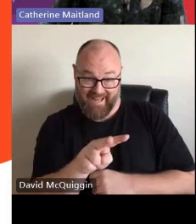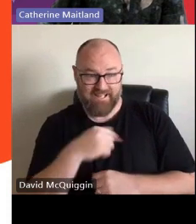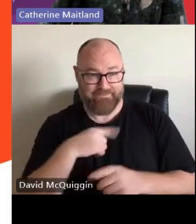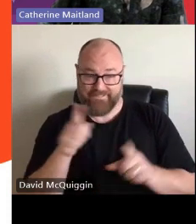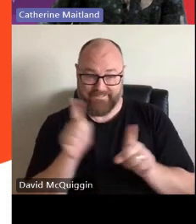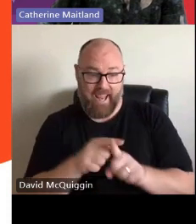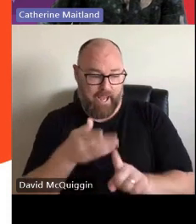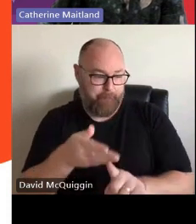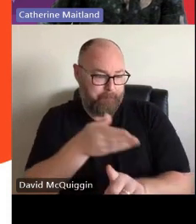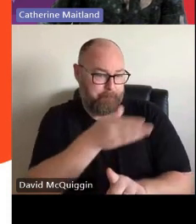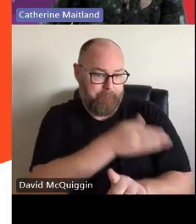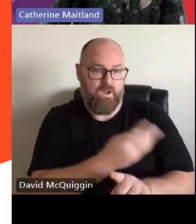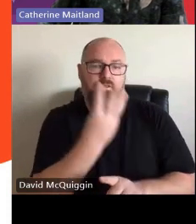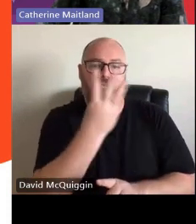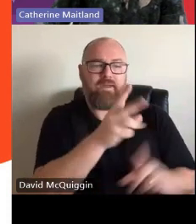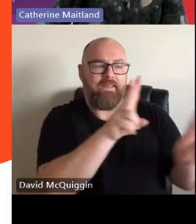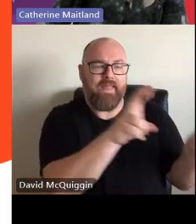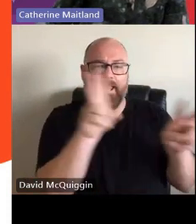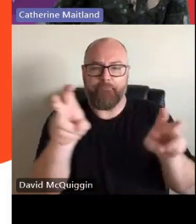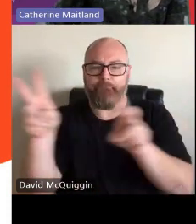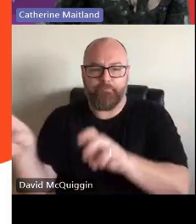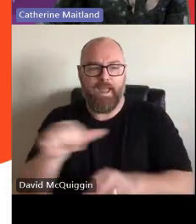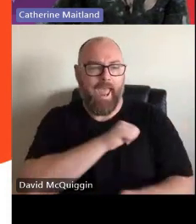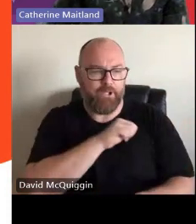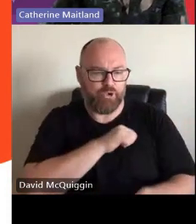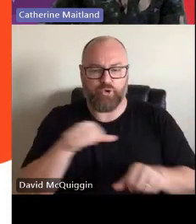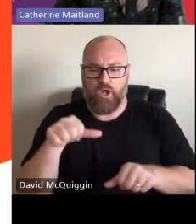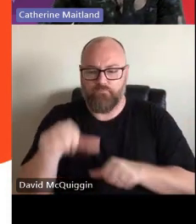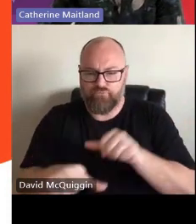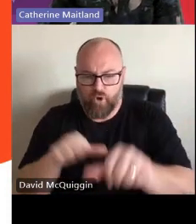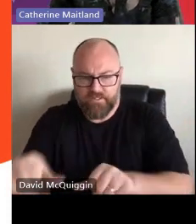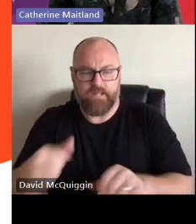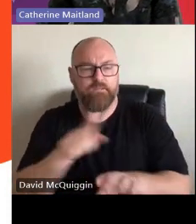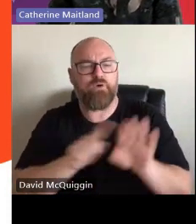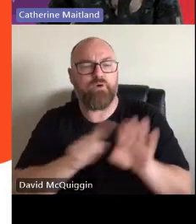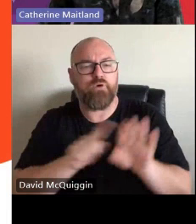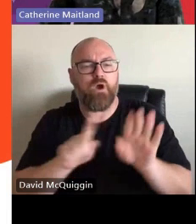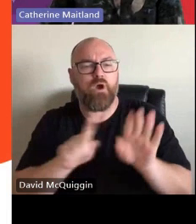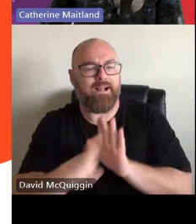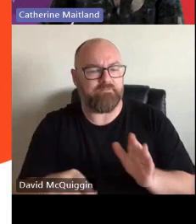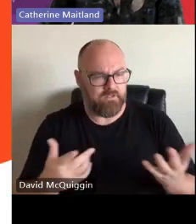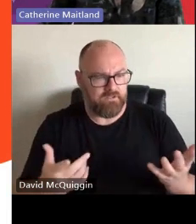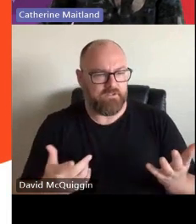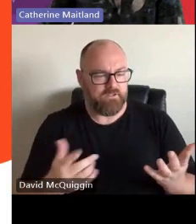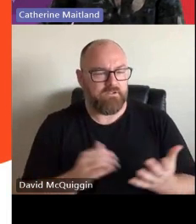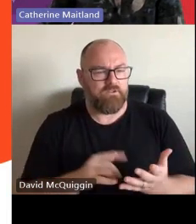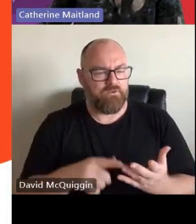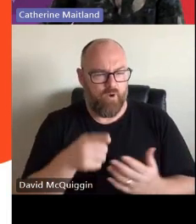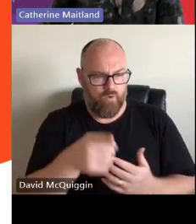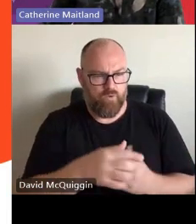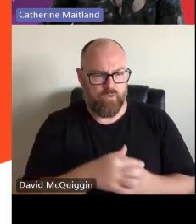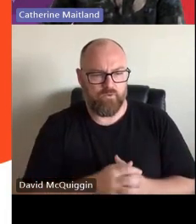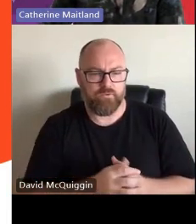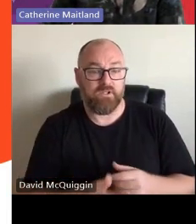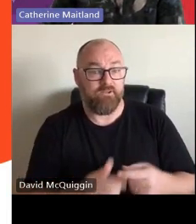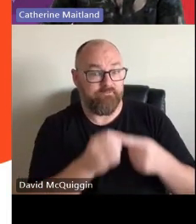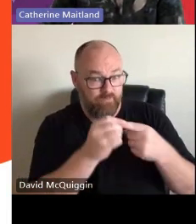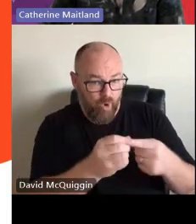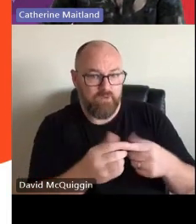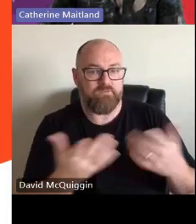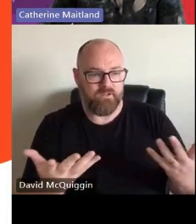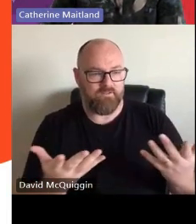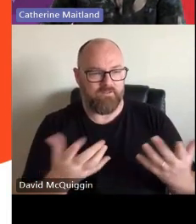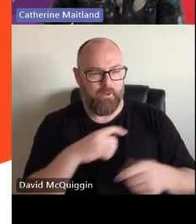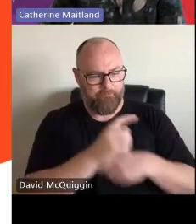themes that I mentioned earlier: attitudes, process, and proactive. So the first suggestion is to